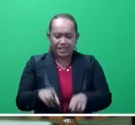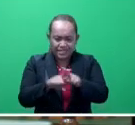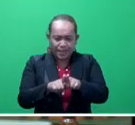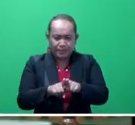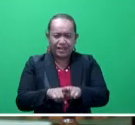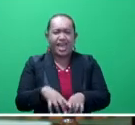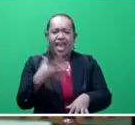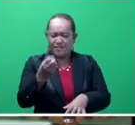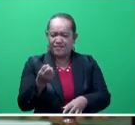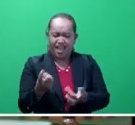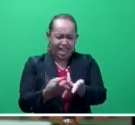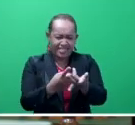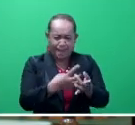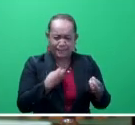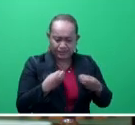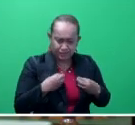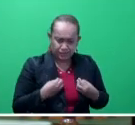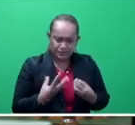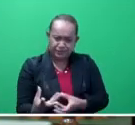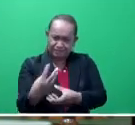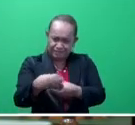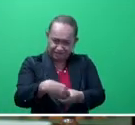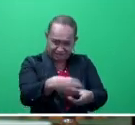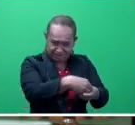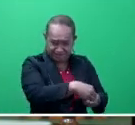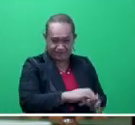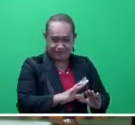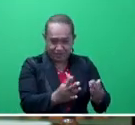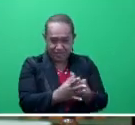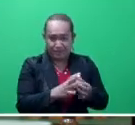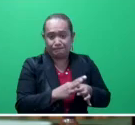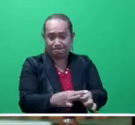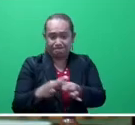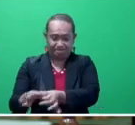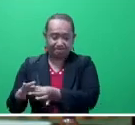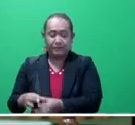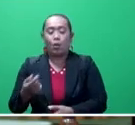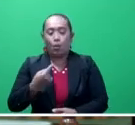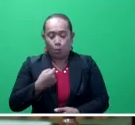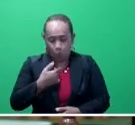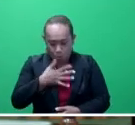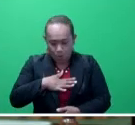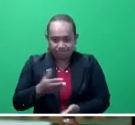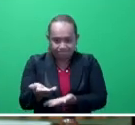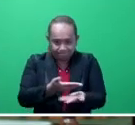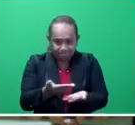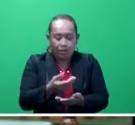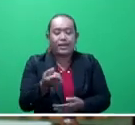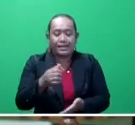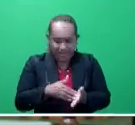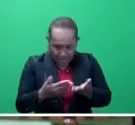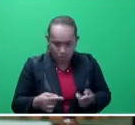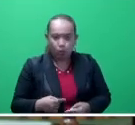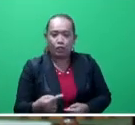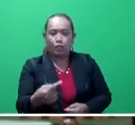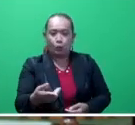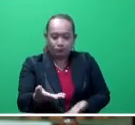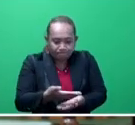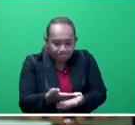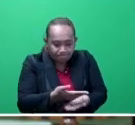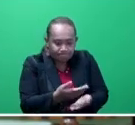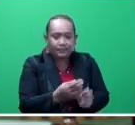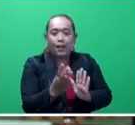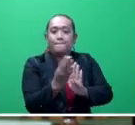help during the COVID-19 crisis. Government is currently in discussion with a number of development partners for budget